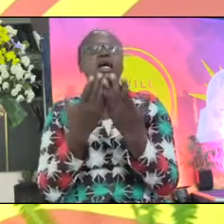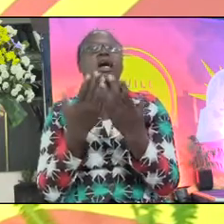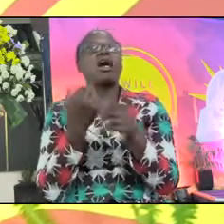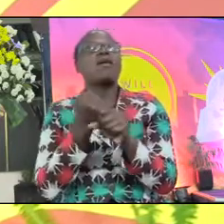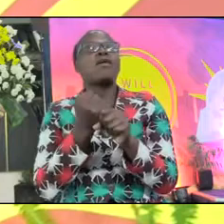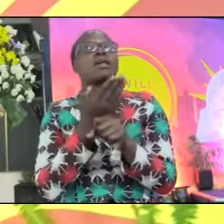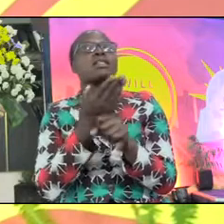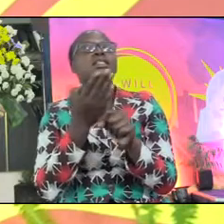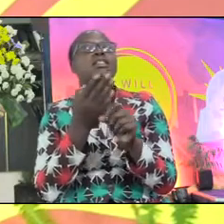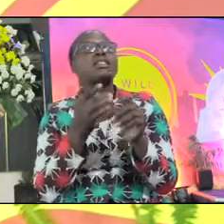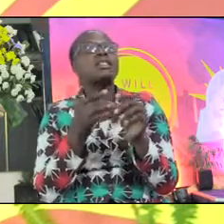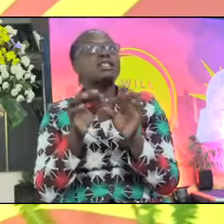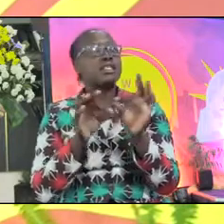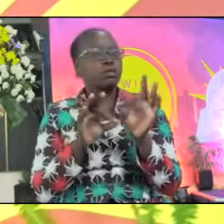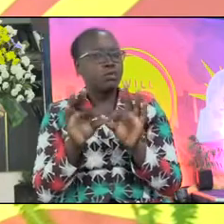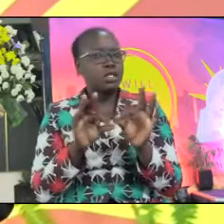text